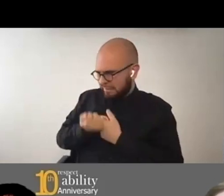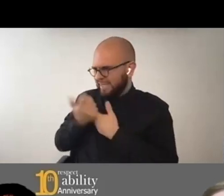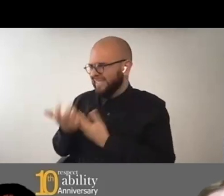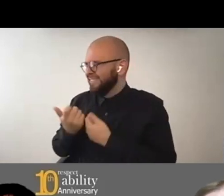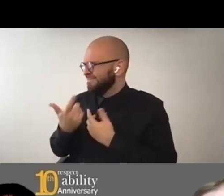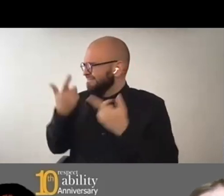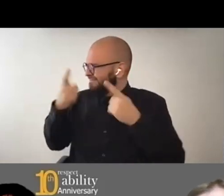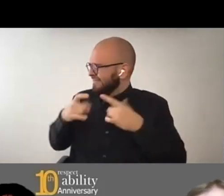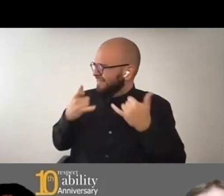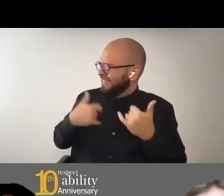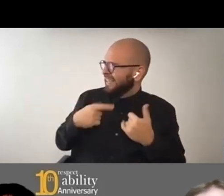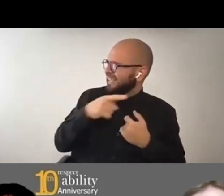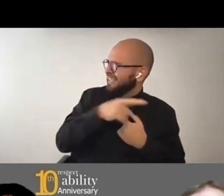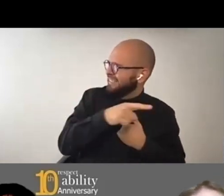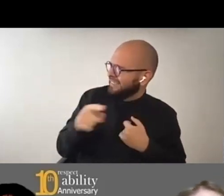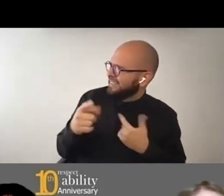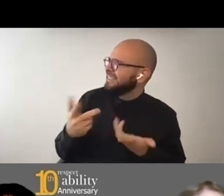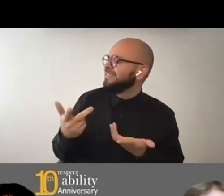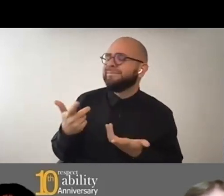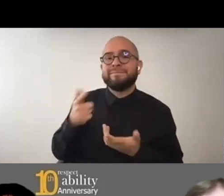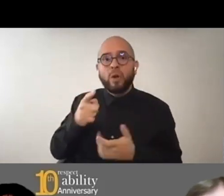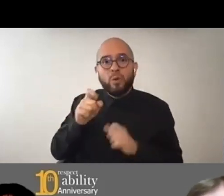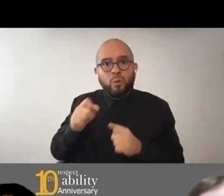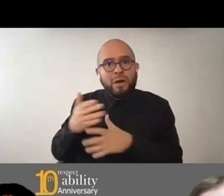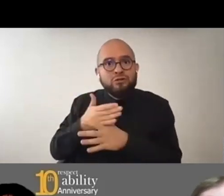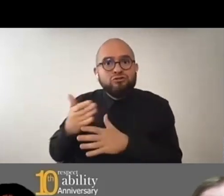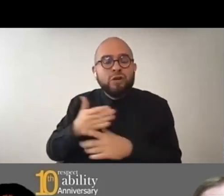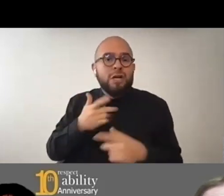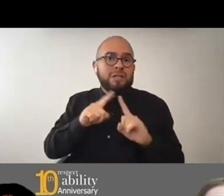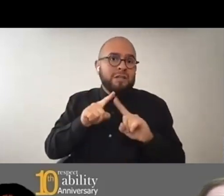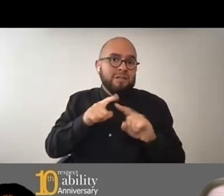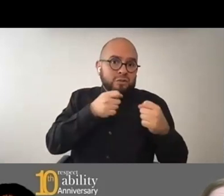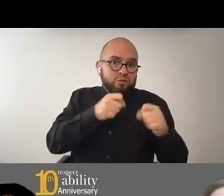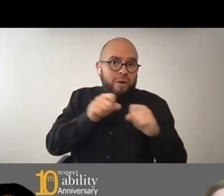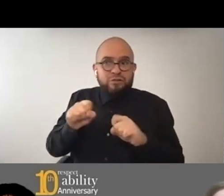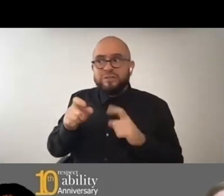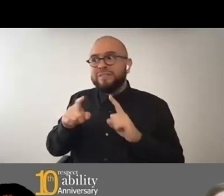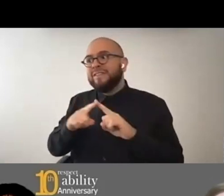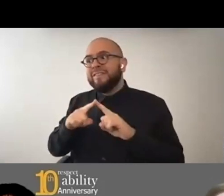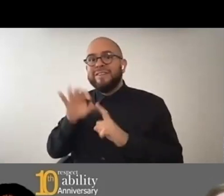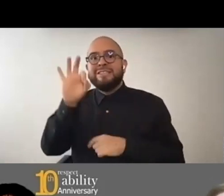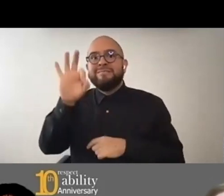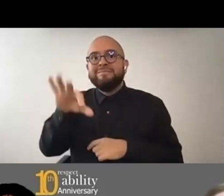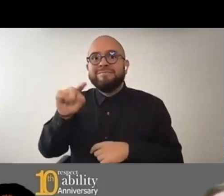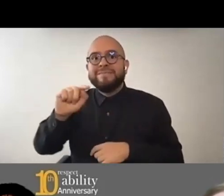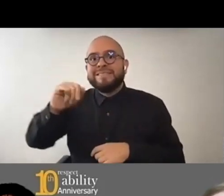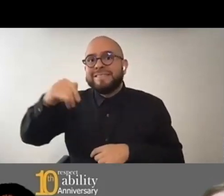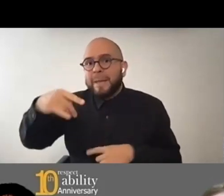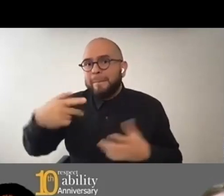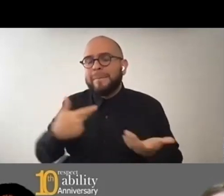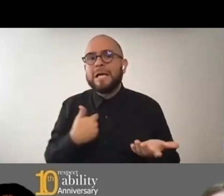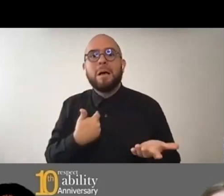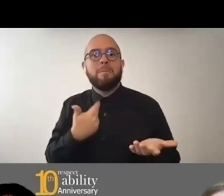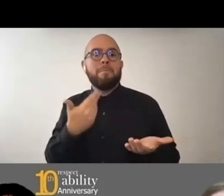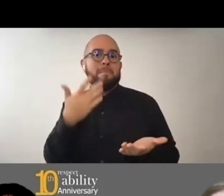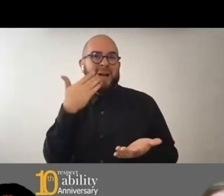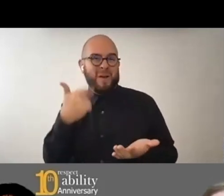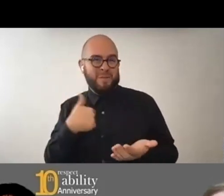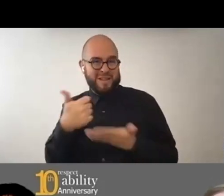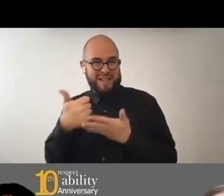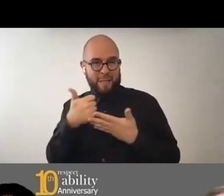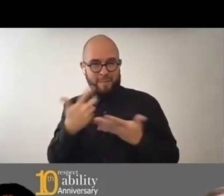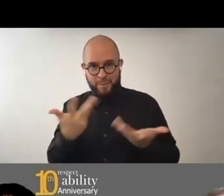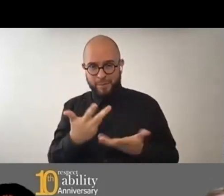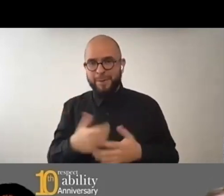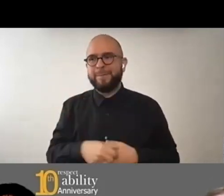and gain strategies and tips and just vent. And, I know for me, one thing that really helped me when I first started working in the Senate office